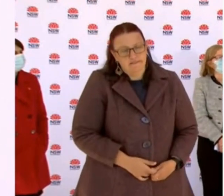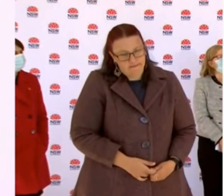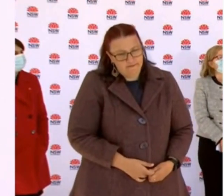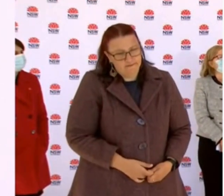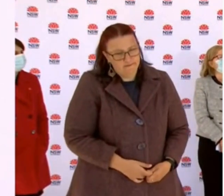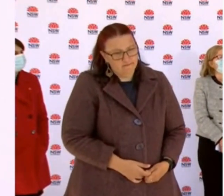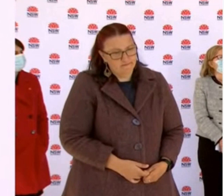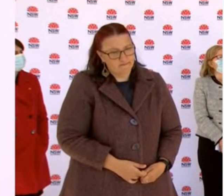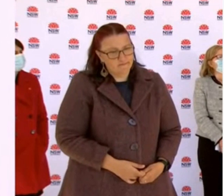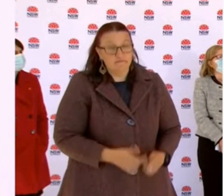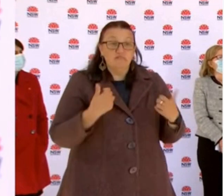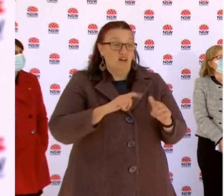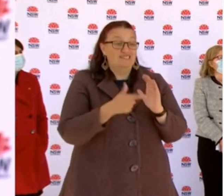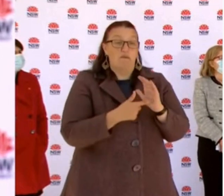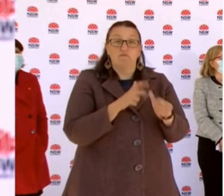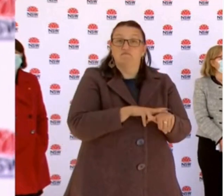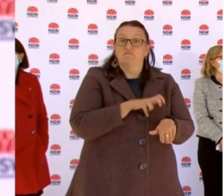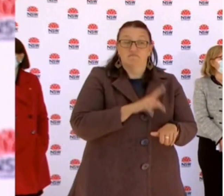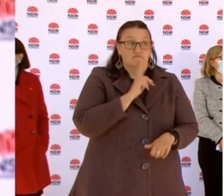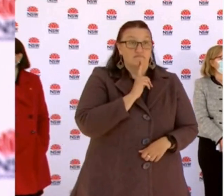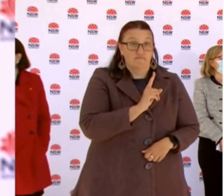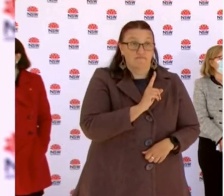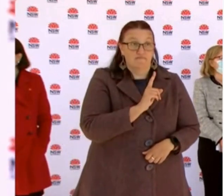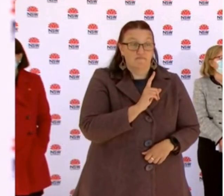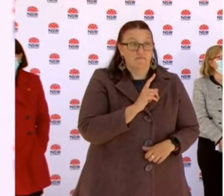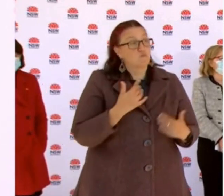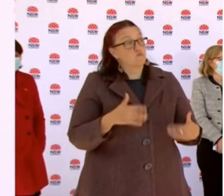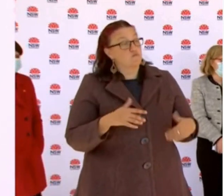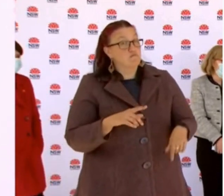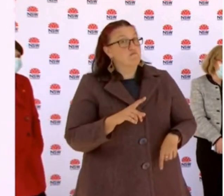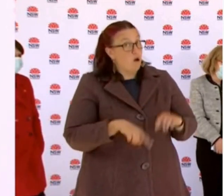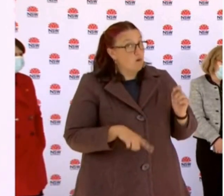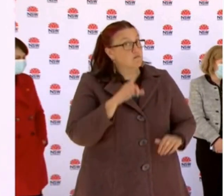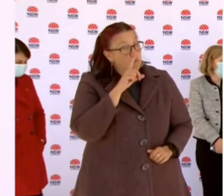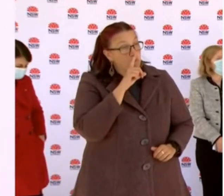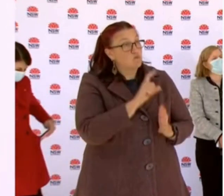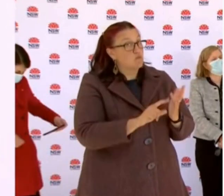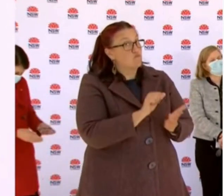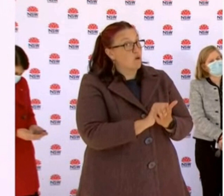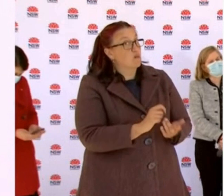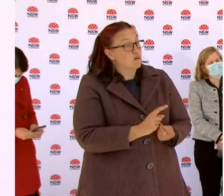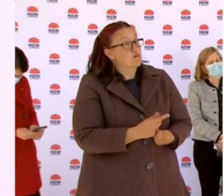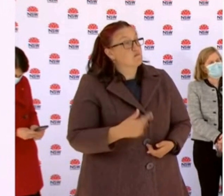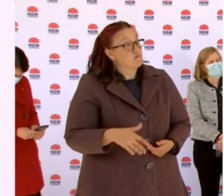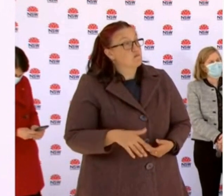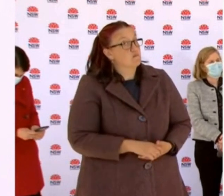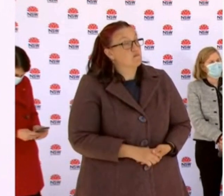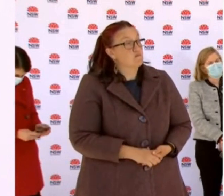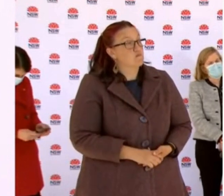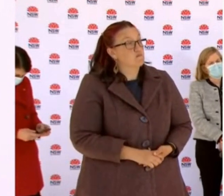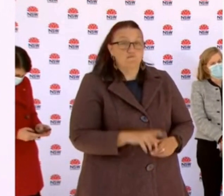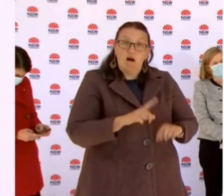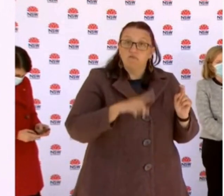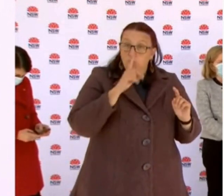as the Deputy Commissioner said, I'm also heartened by the fact that by far the majority of people are doing exactly what we would want them